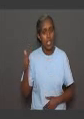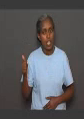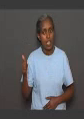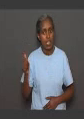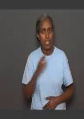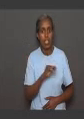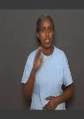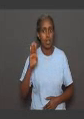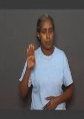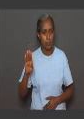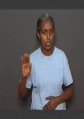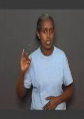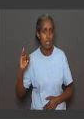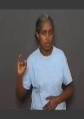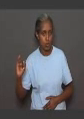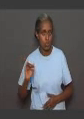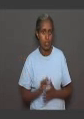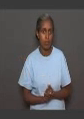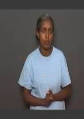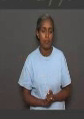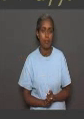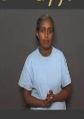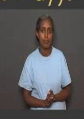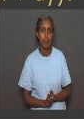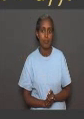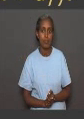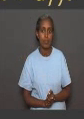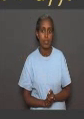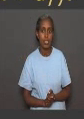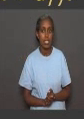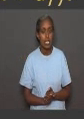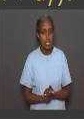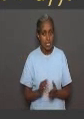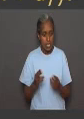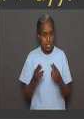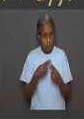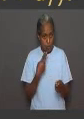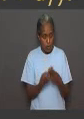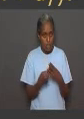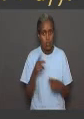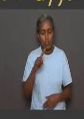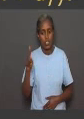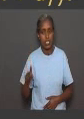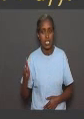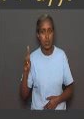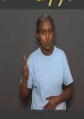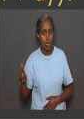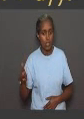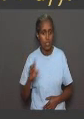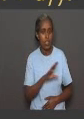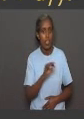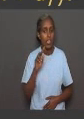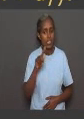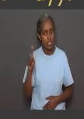a and b iota, then the product of Z1